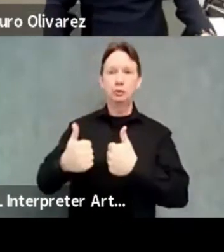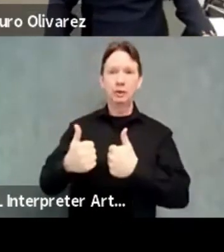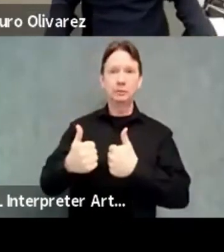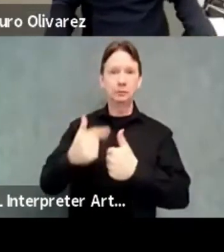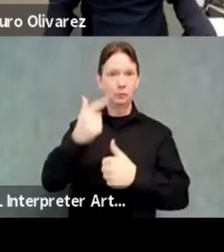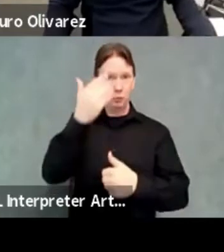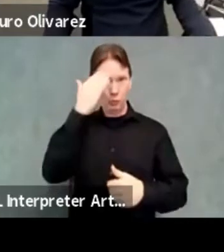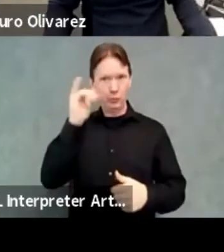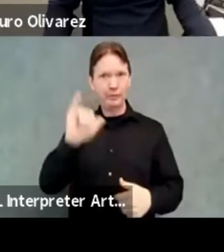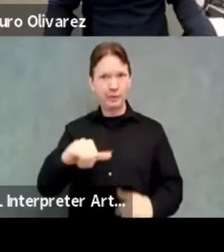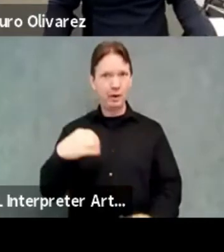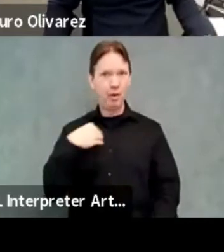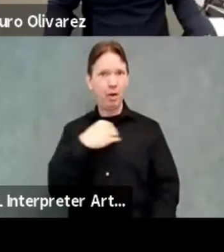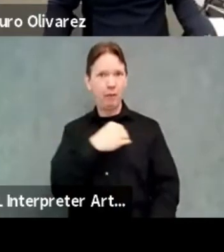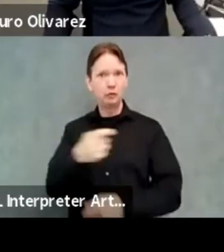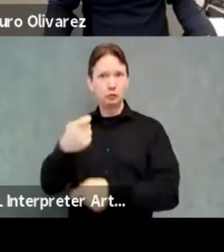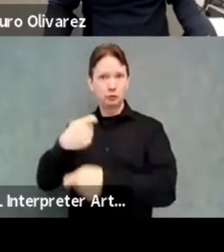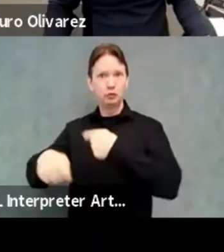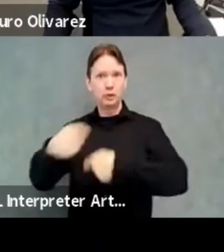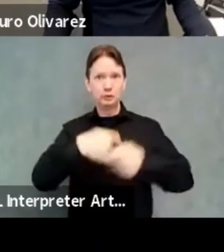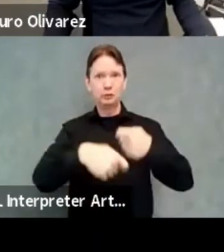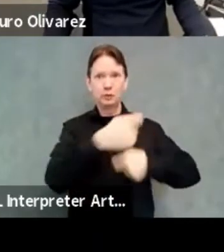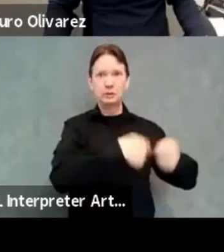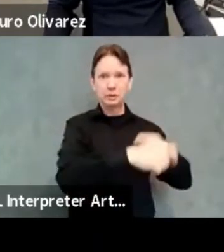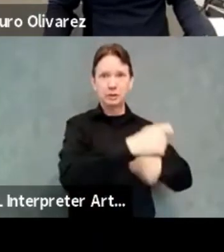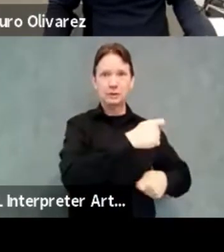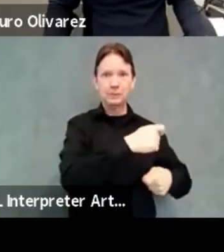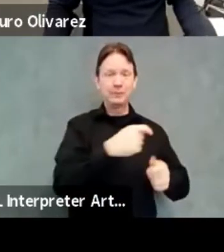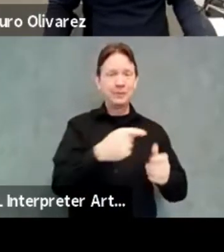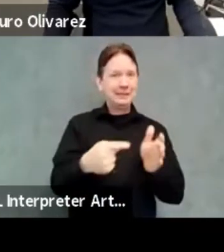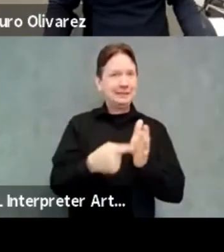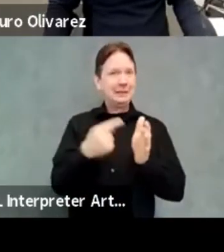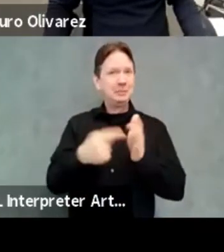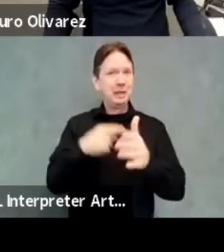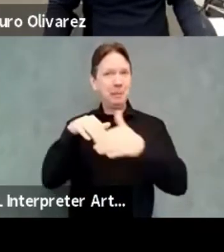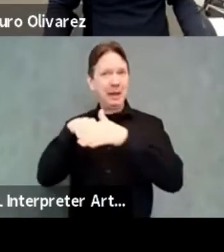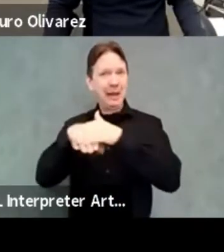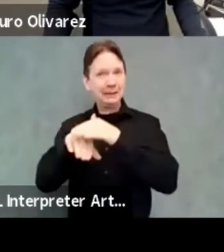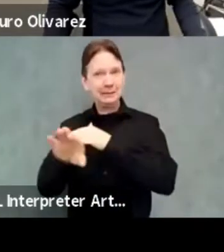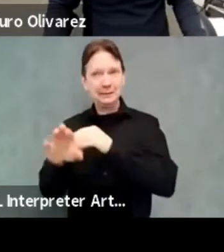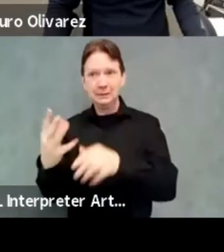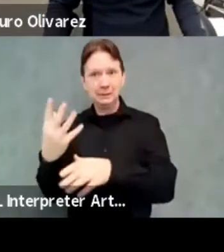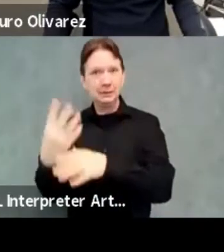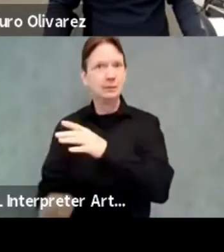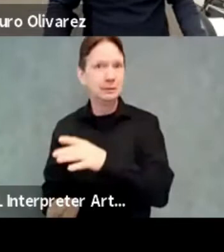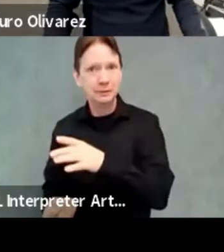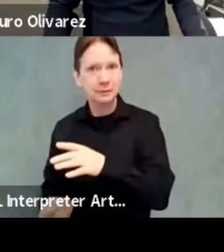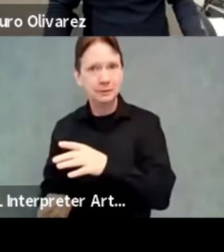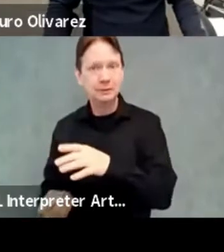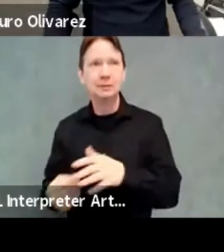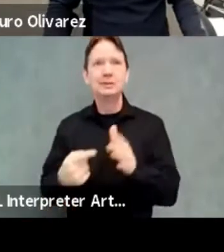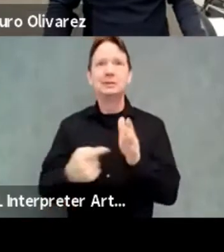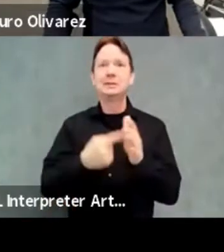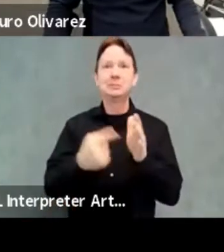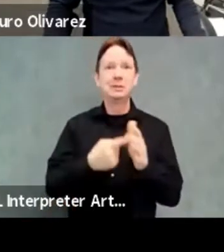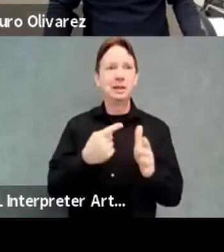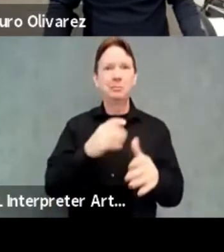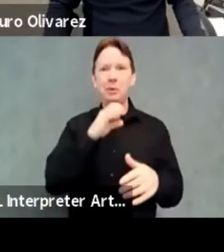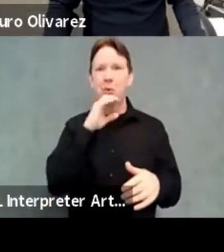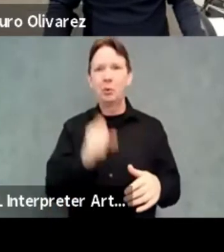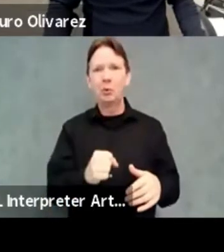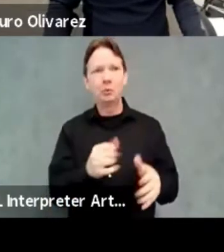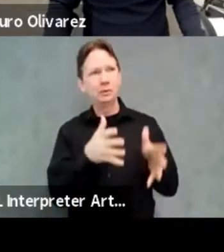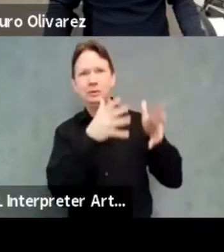these external websites goes away, and some really good websites either become stagnant and dated, or they just simply